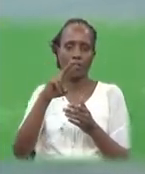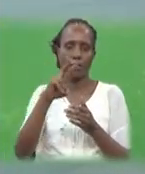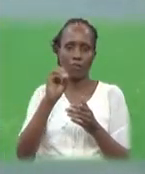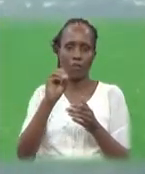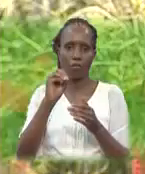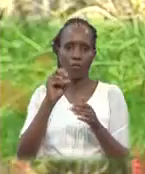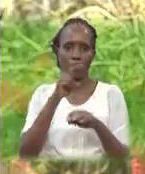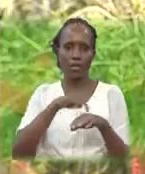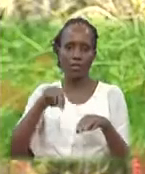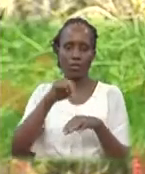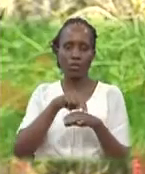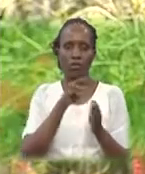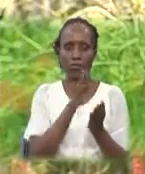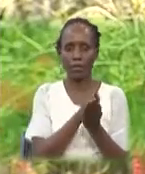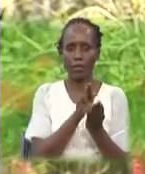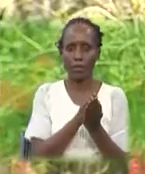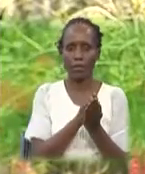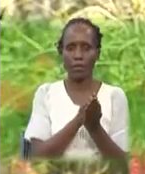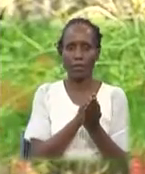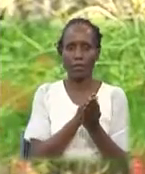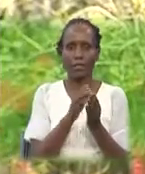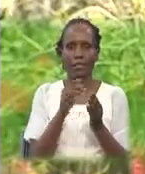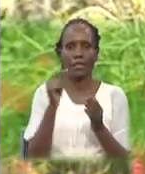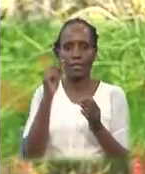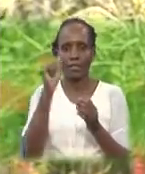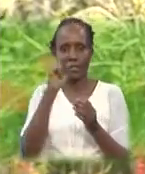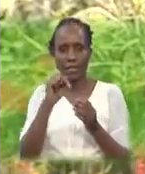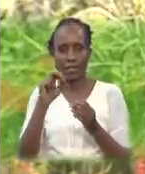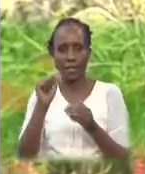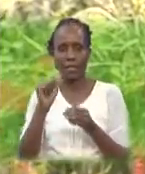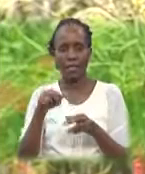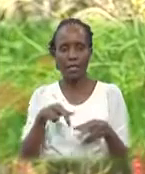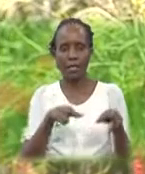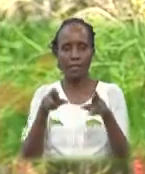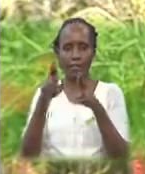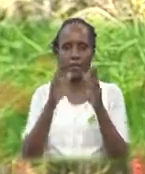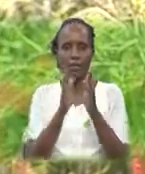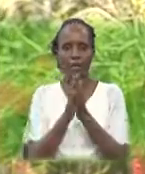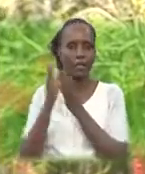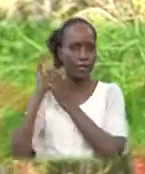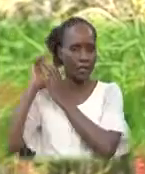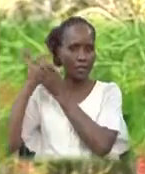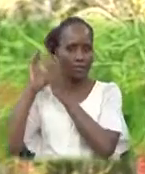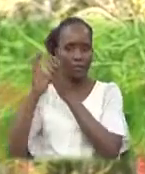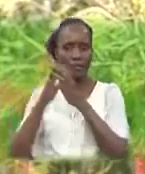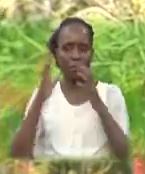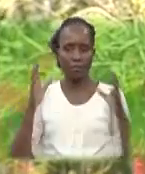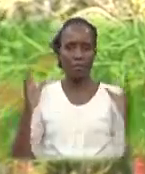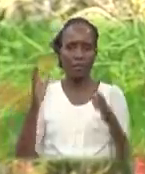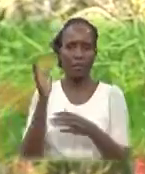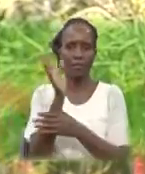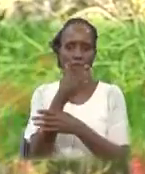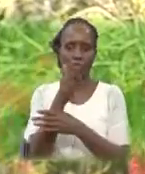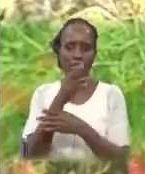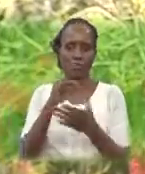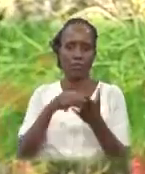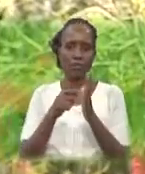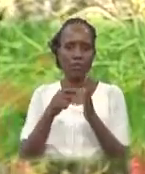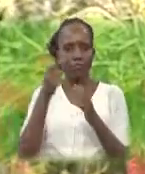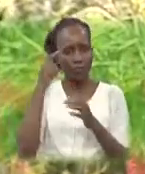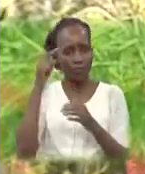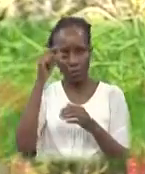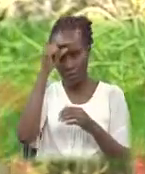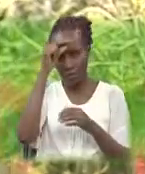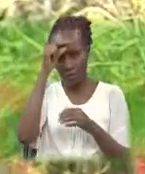National Park. In Tana River and Kilifi counties, that's where one of the most ambitious flagship projects of the government is